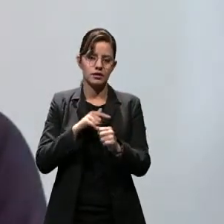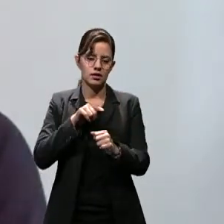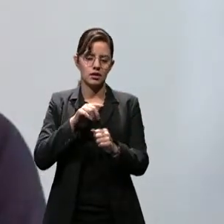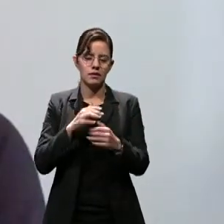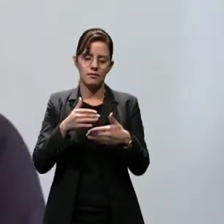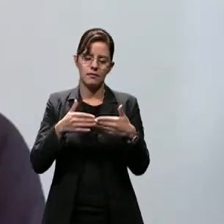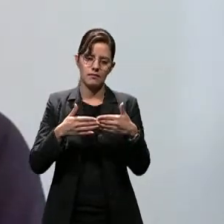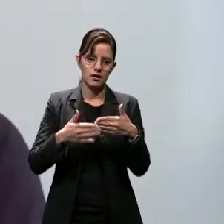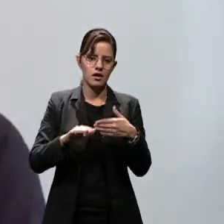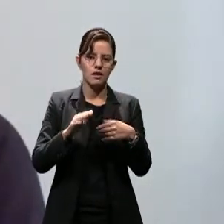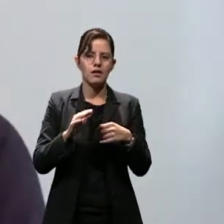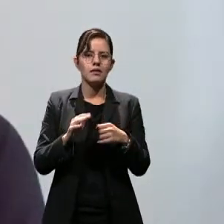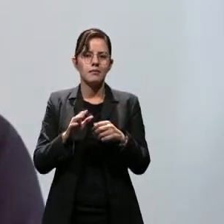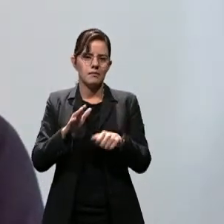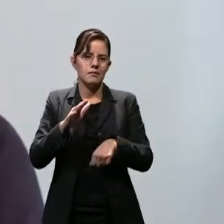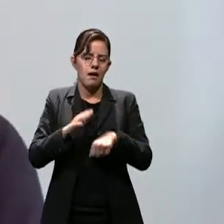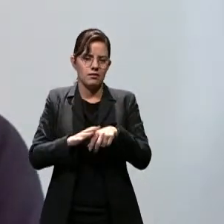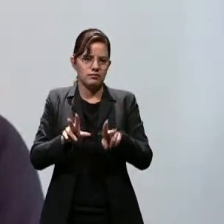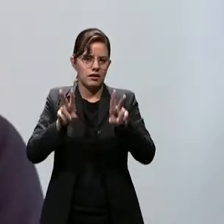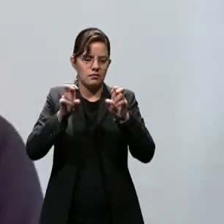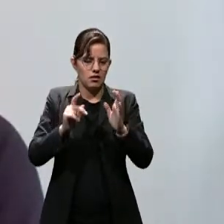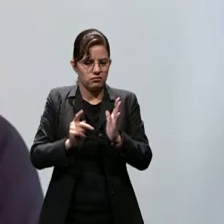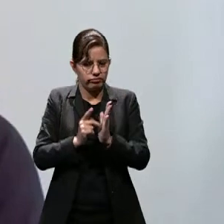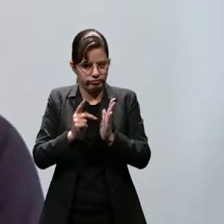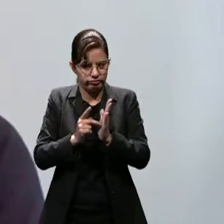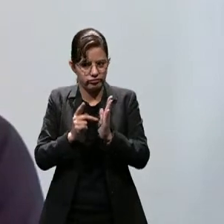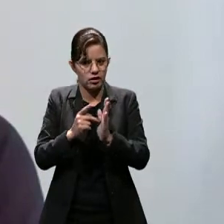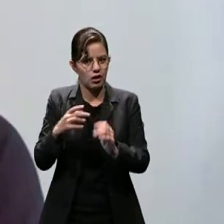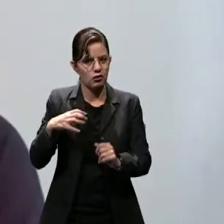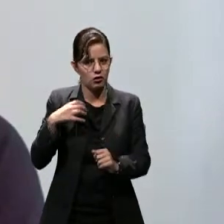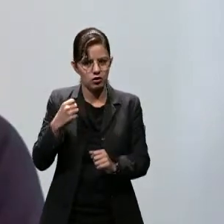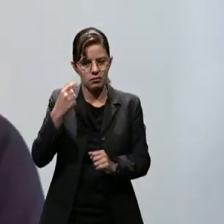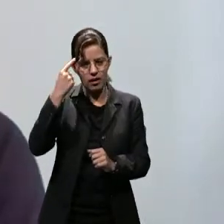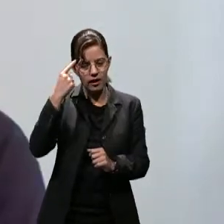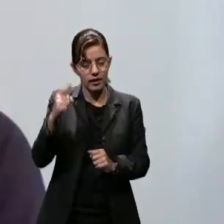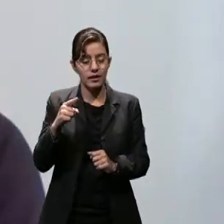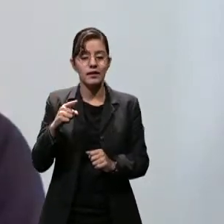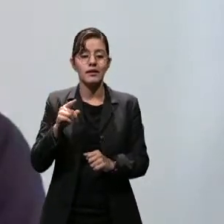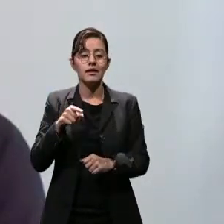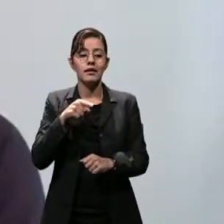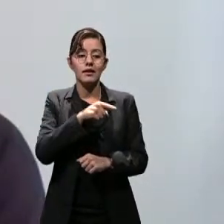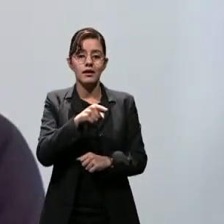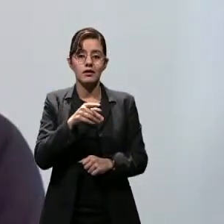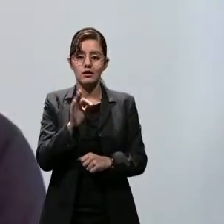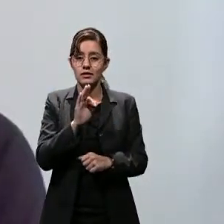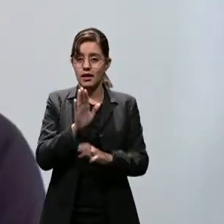topic more frequently, focused on implementing and strengthening